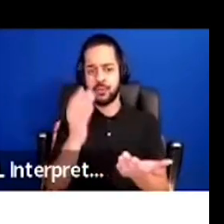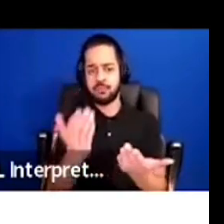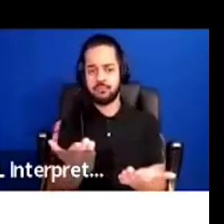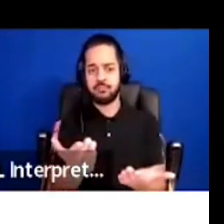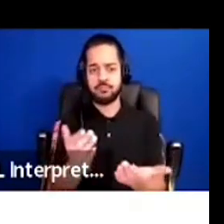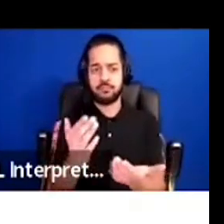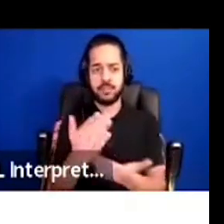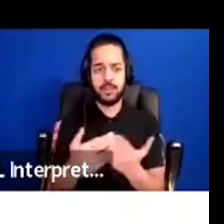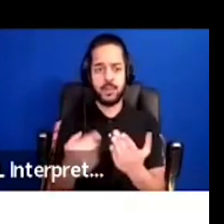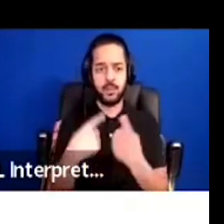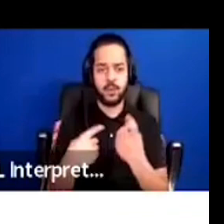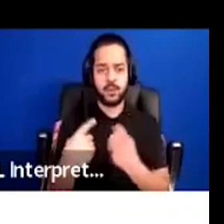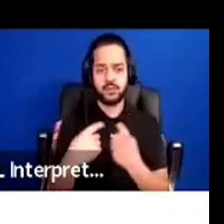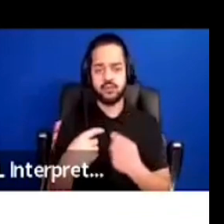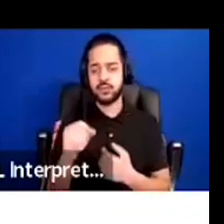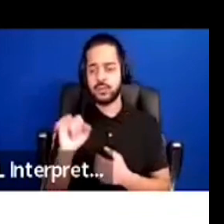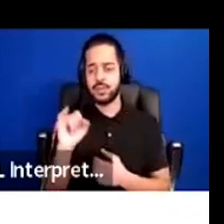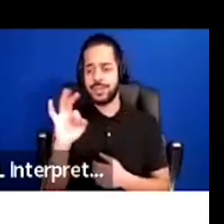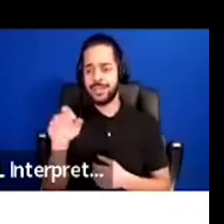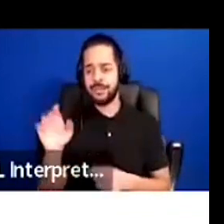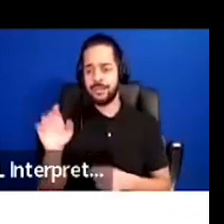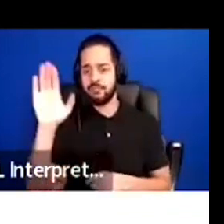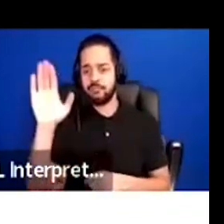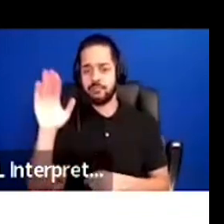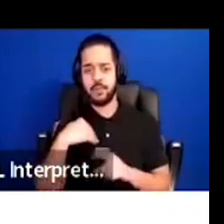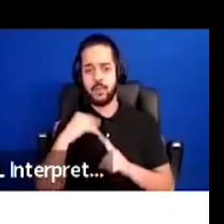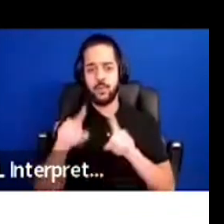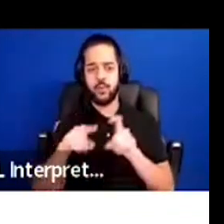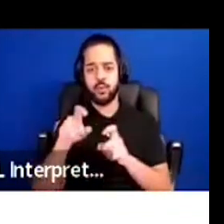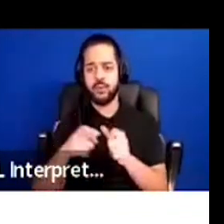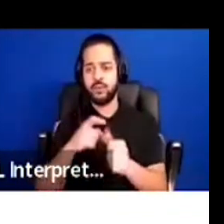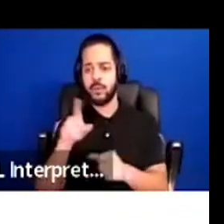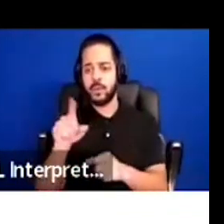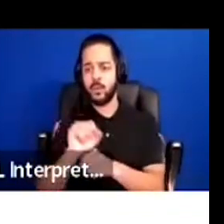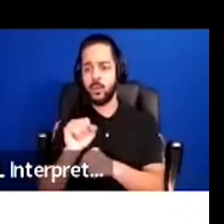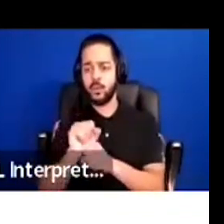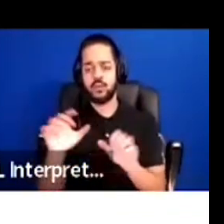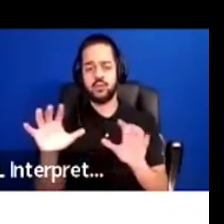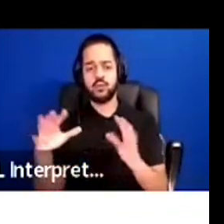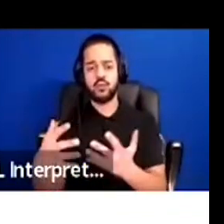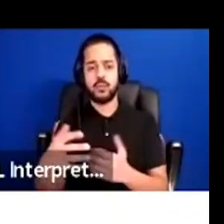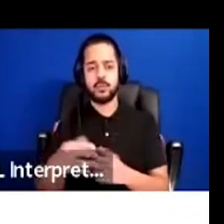some questions that folks have from the working group.